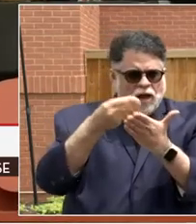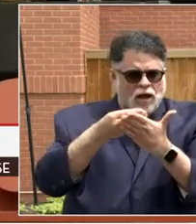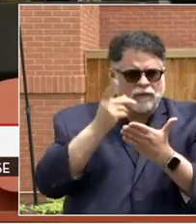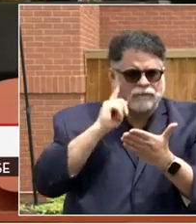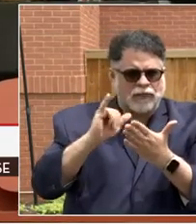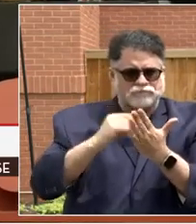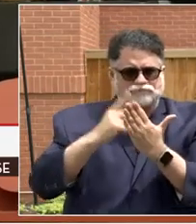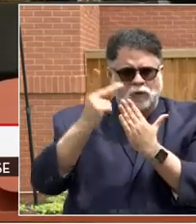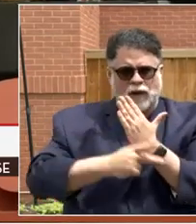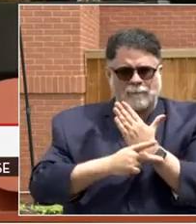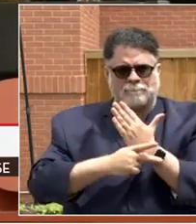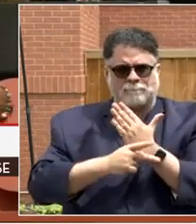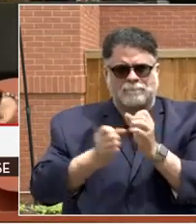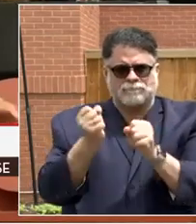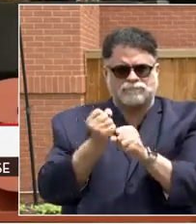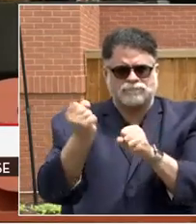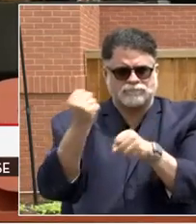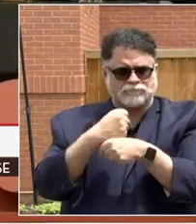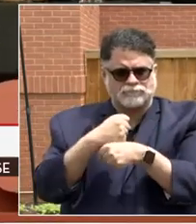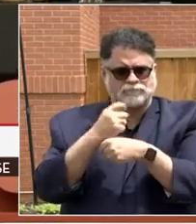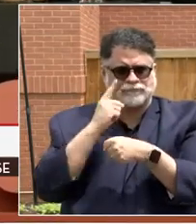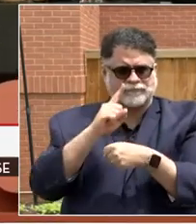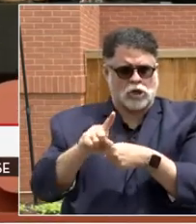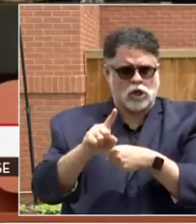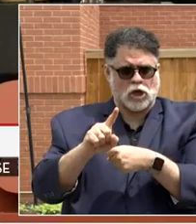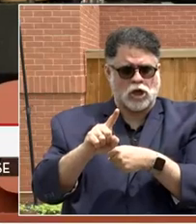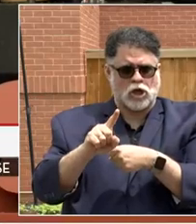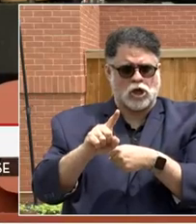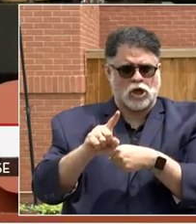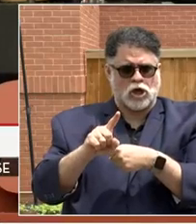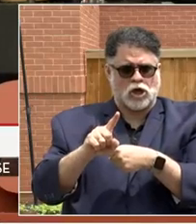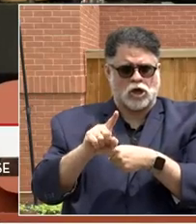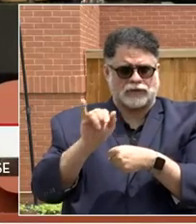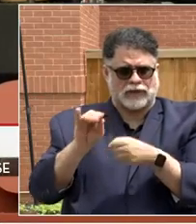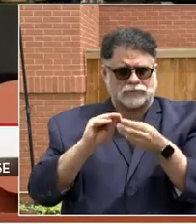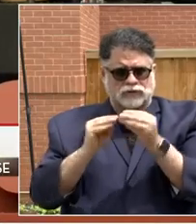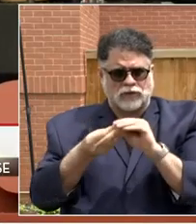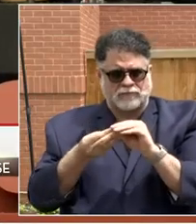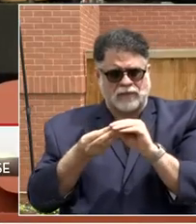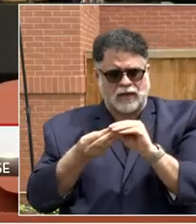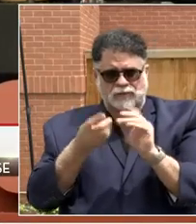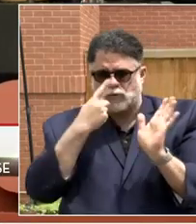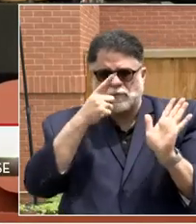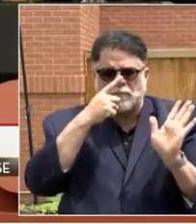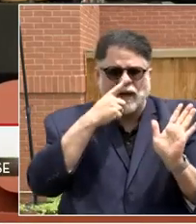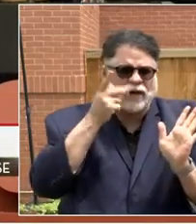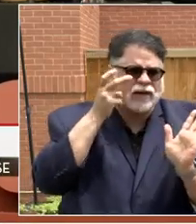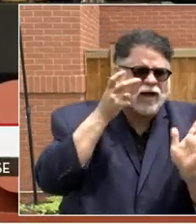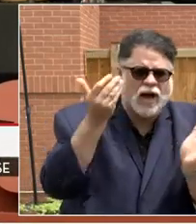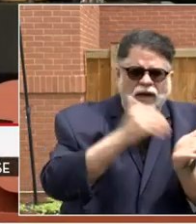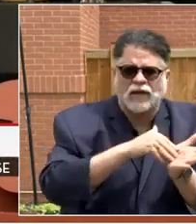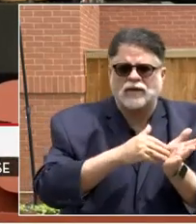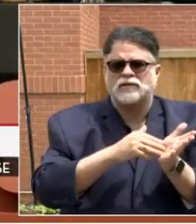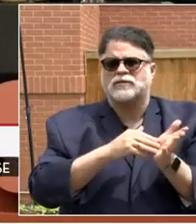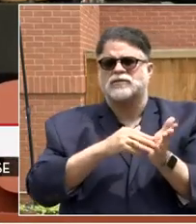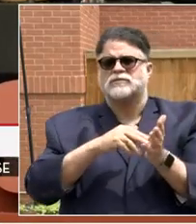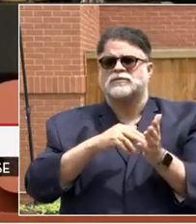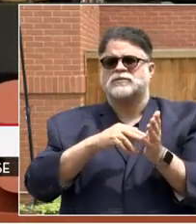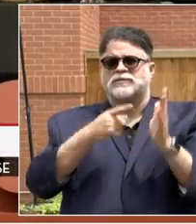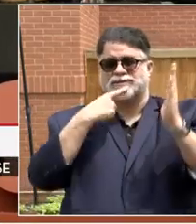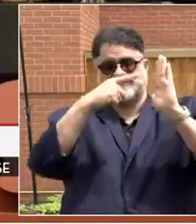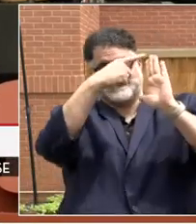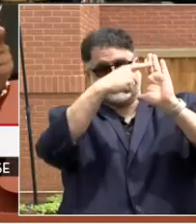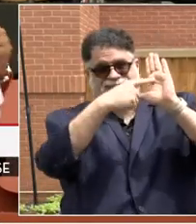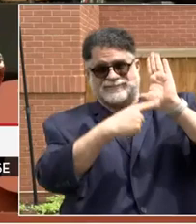reducing violence. May I get those figures from you again, please? Okay, I'm going to have to refer to my list, and I can also